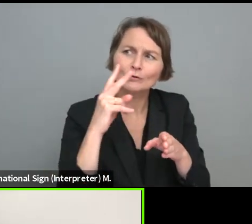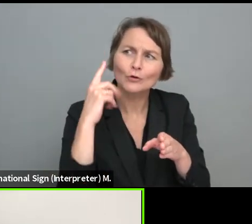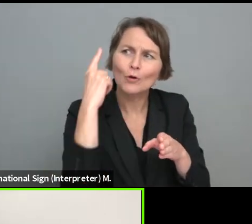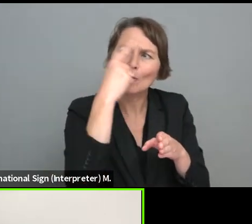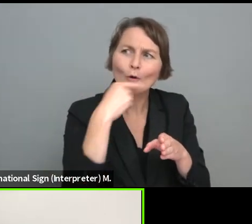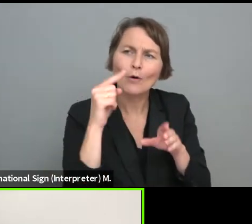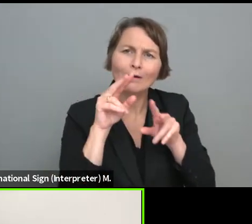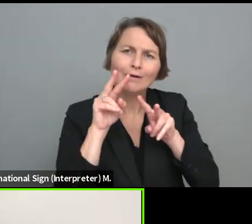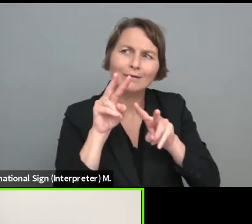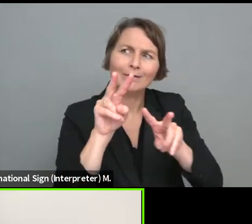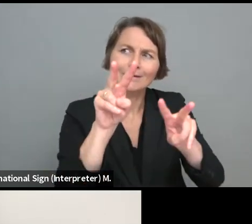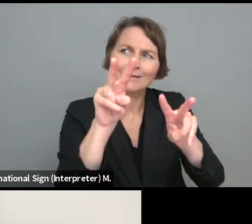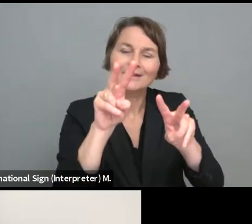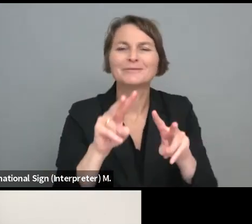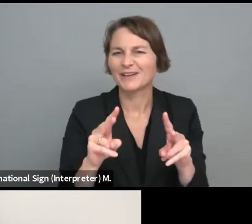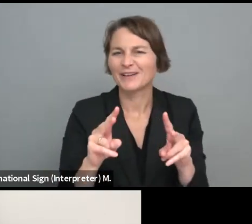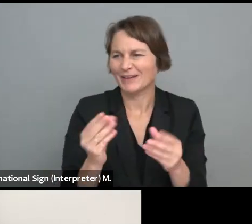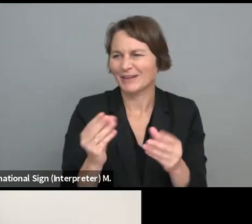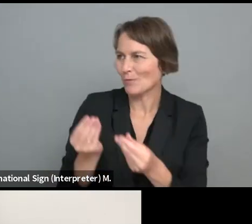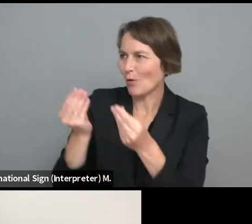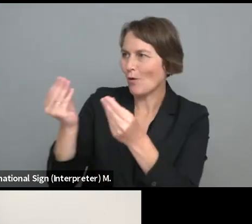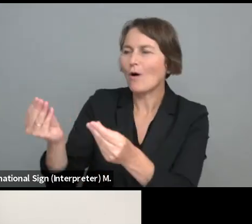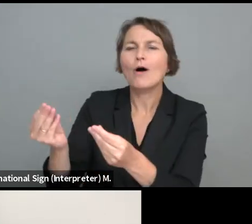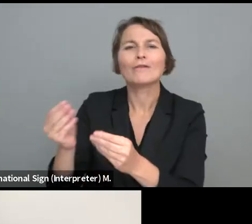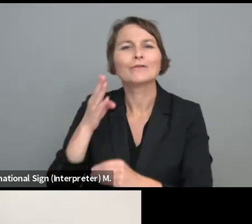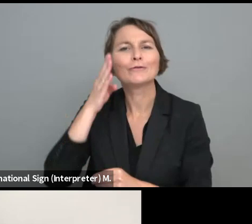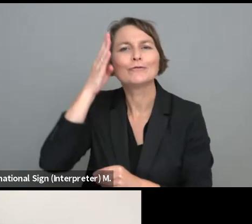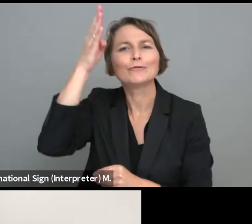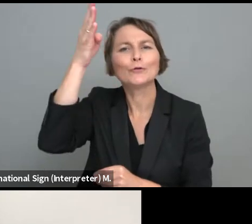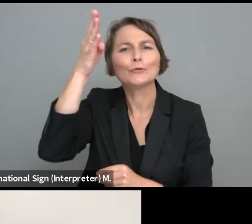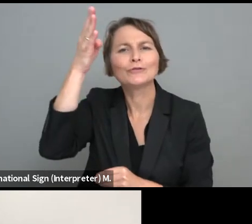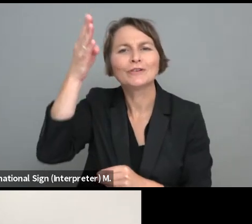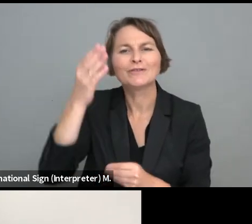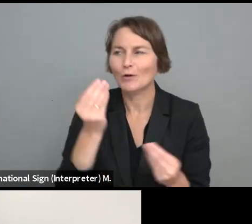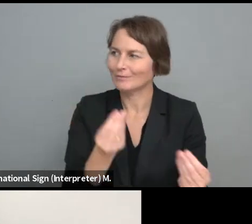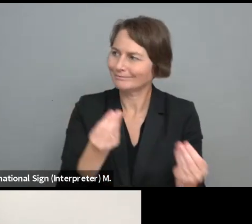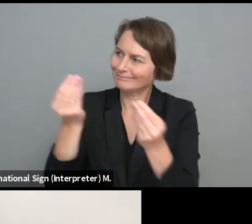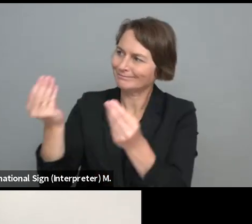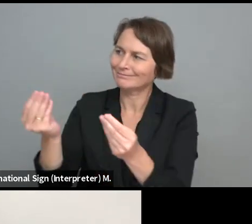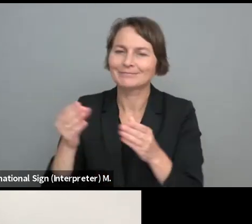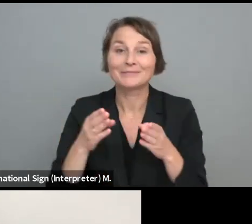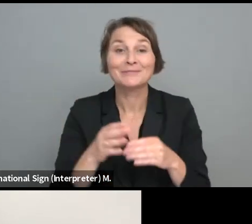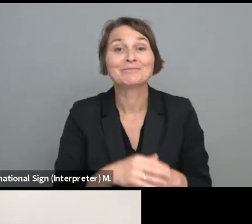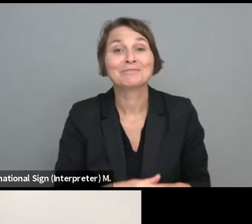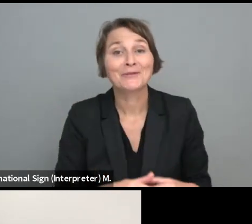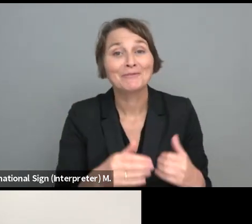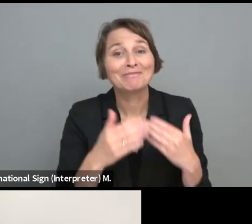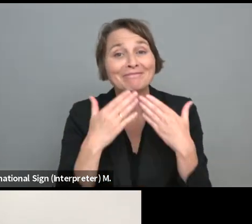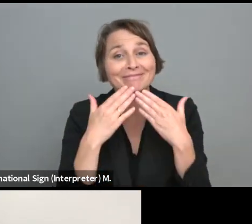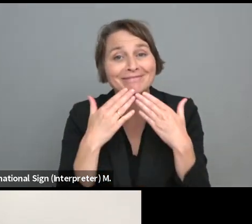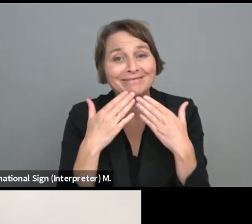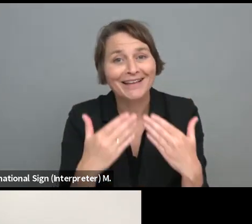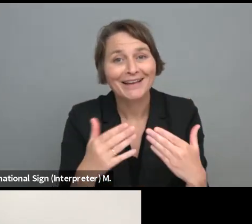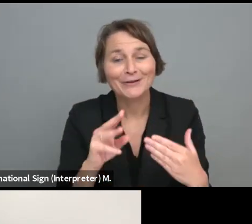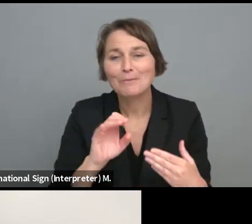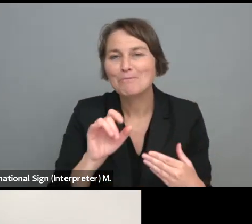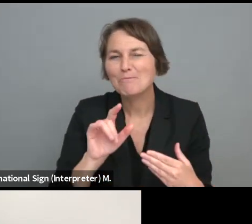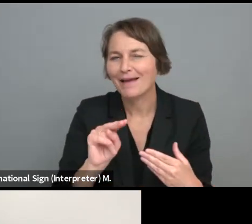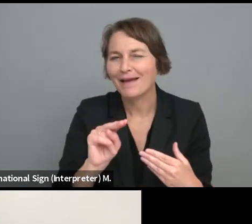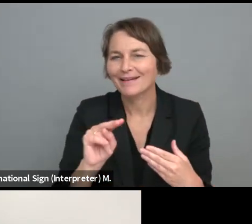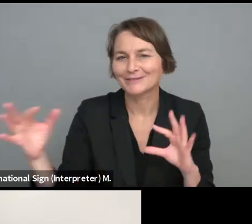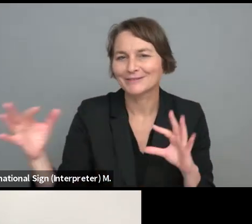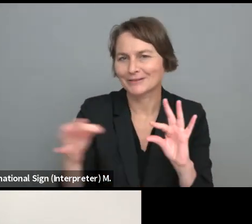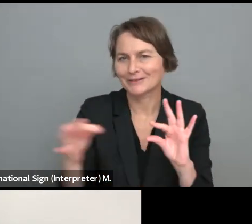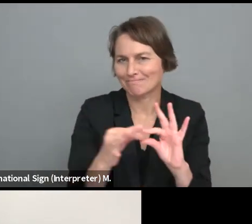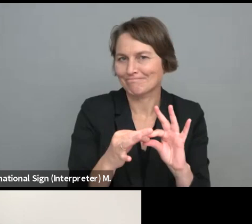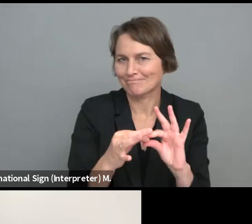important. Fantastic, Megan. That's a beautiful way of segueing into the conversation. And maybe I just want to link what you've just said back